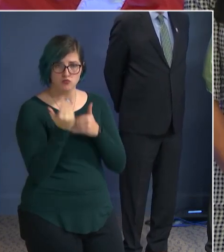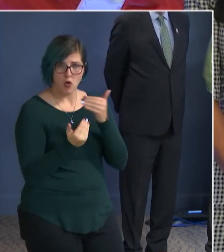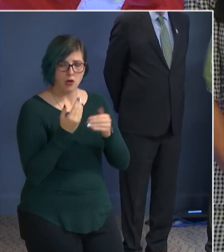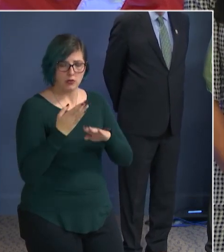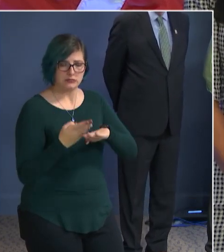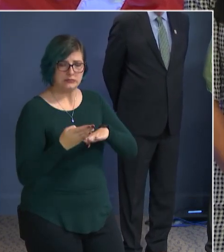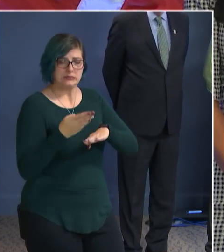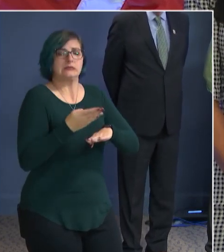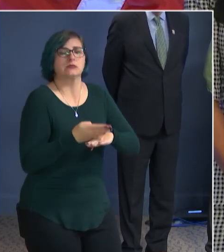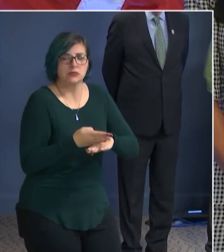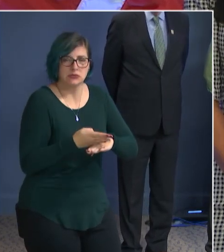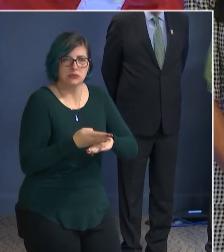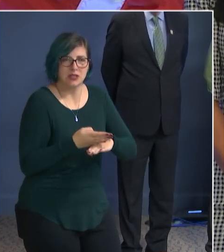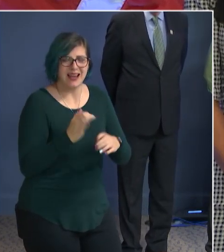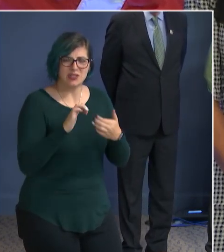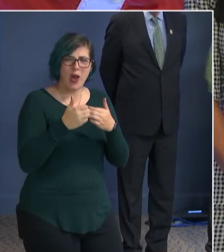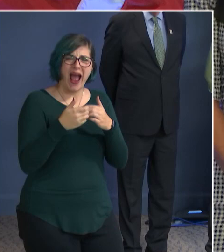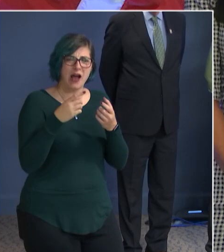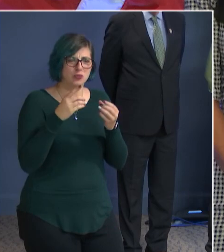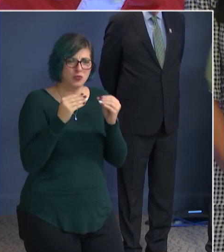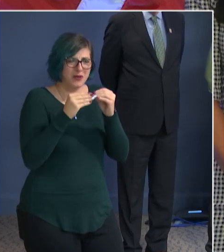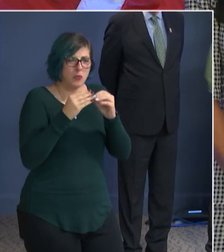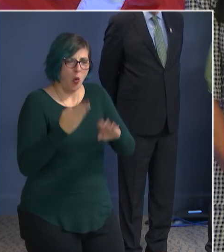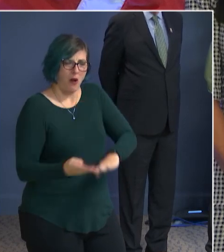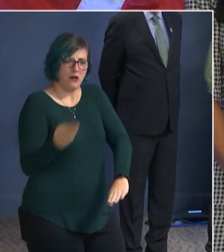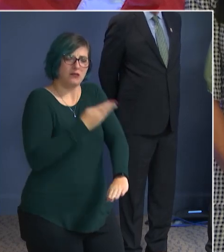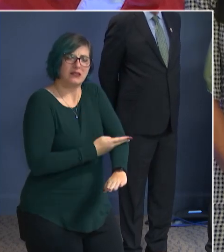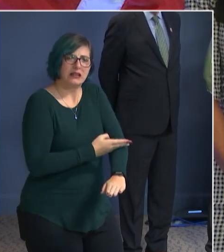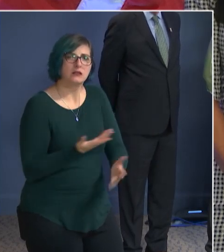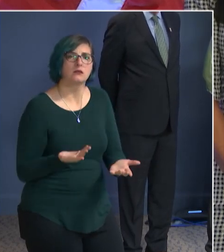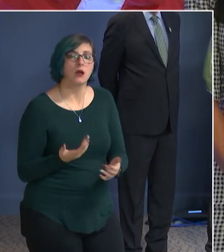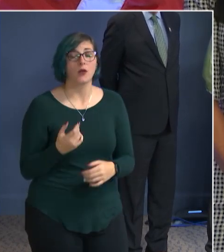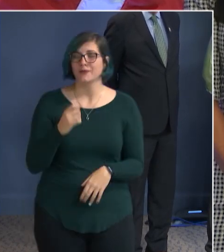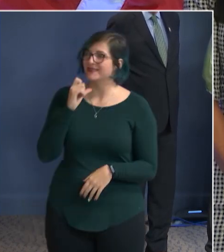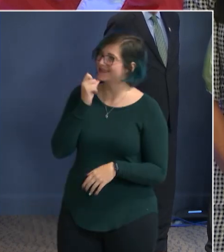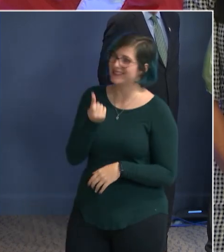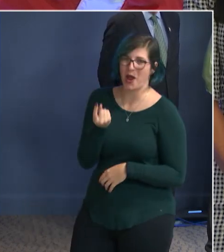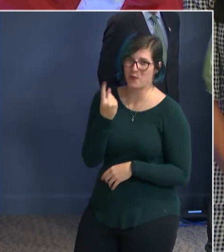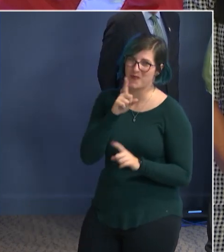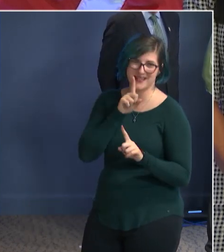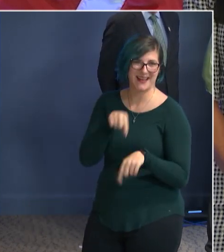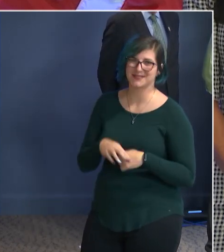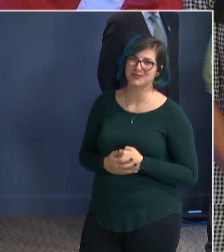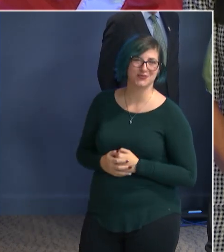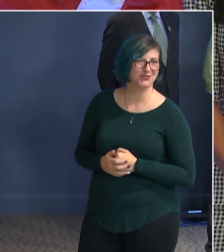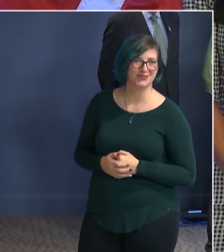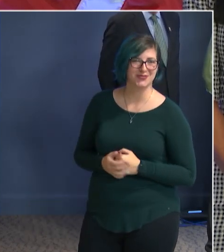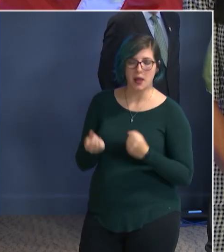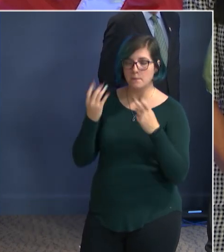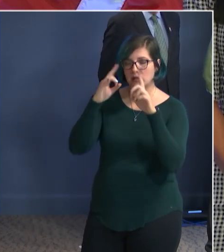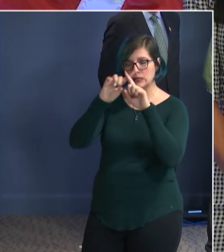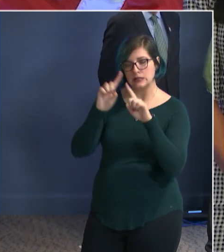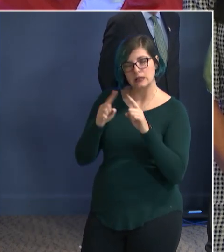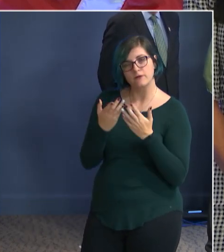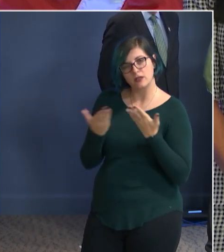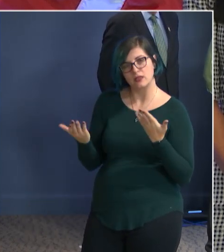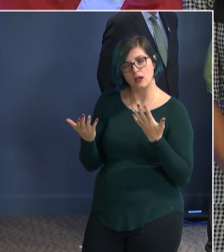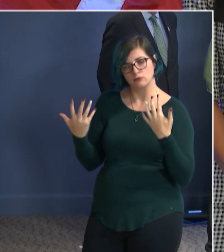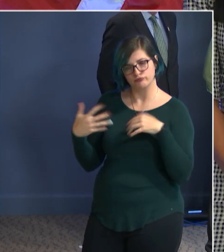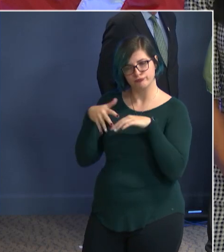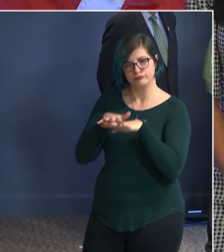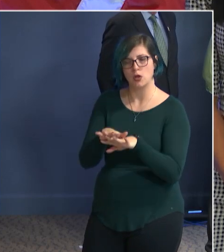addressing gun violence and violent crime? Well, there isn't one thing. It's a lot of things working really